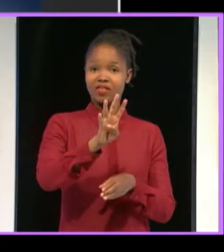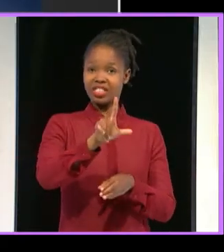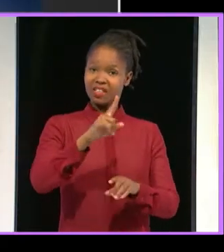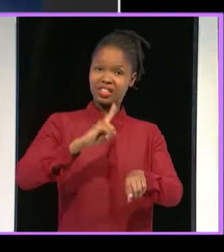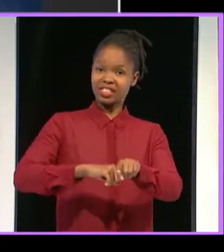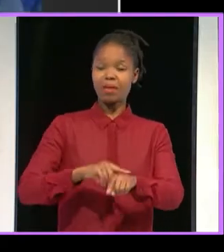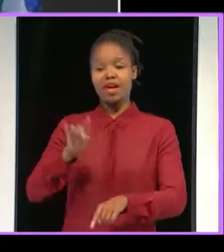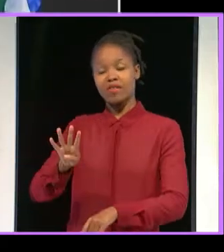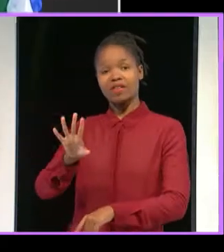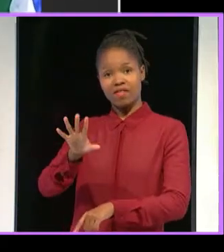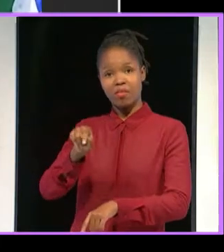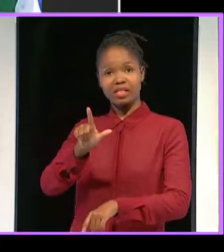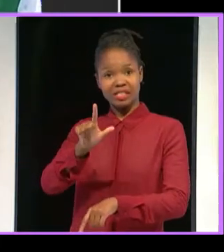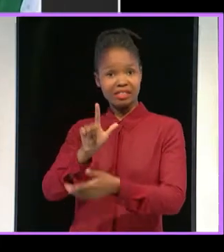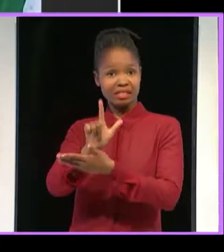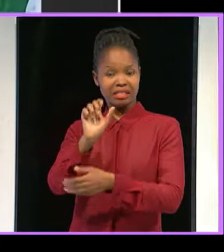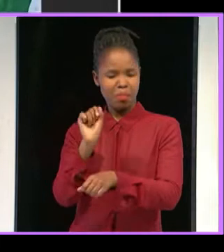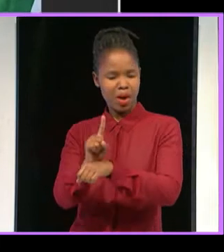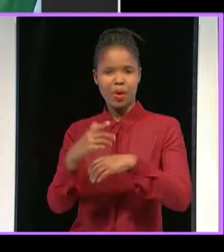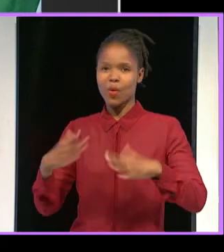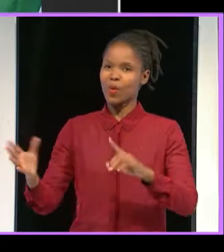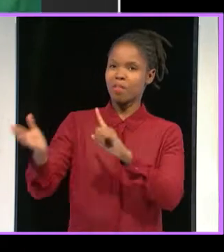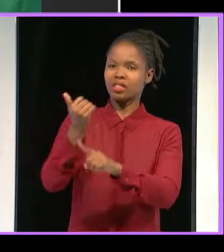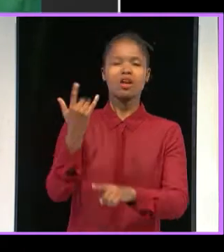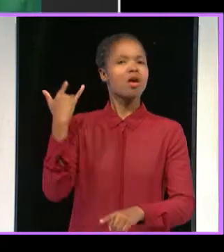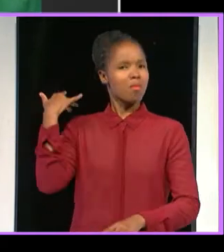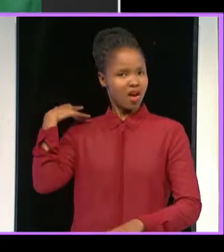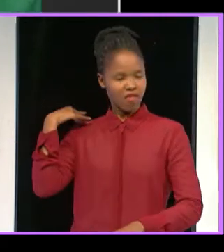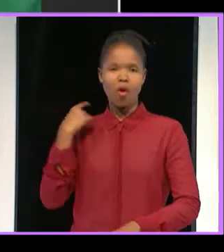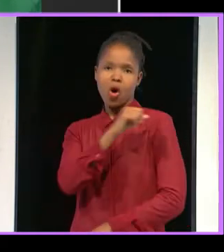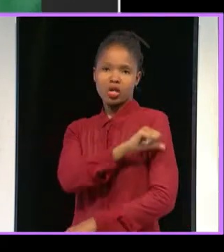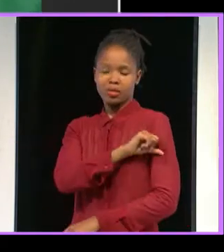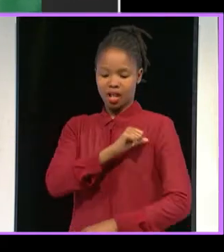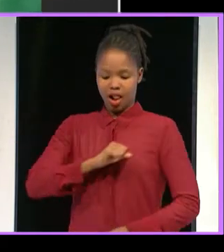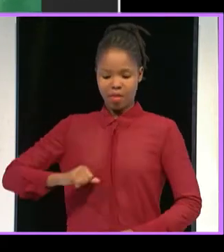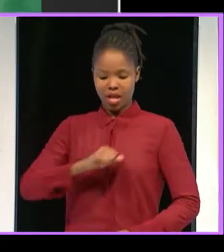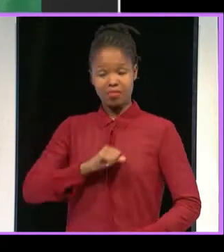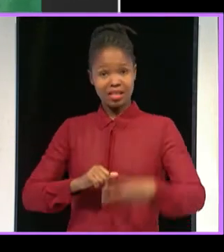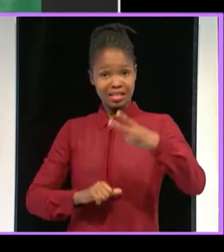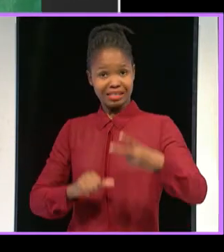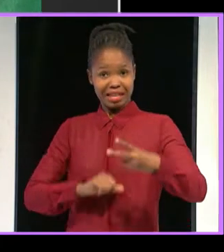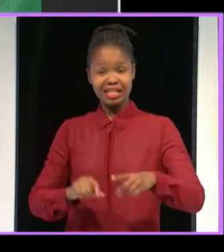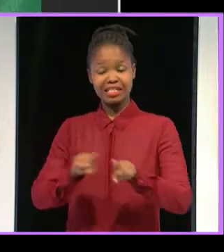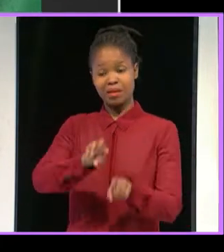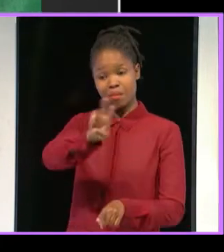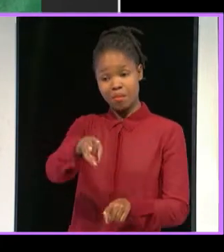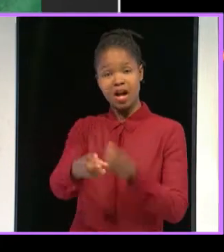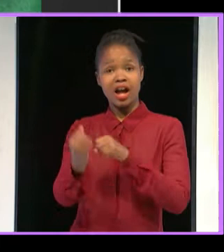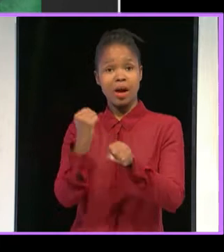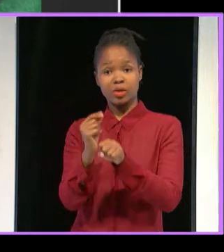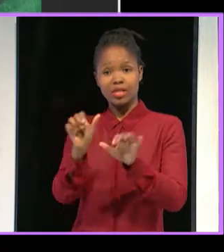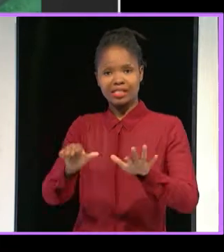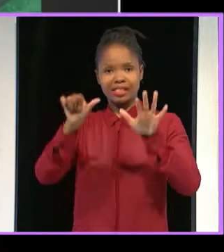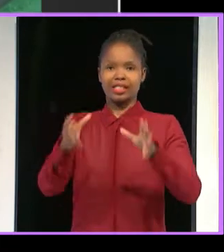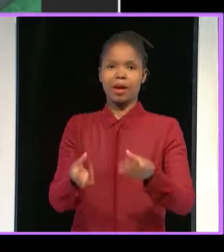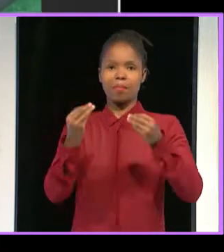of 55.72 seconds. After defying the odds of 2 operations months before the Paralympic Games in 2016, where she won